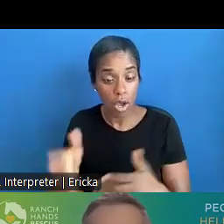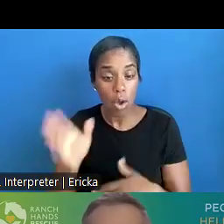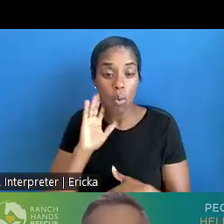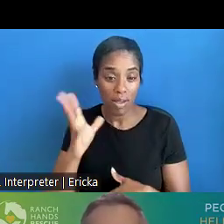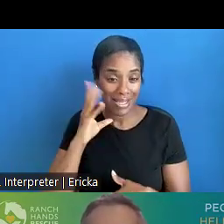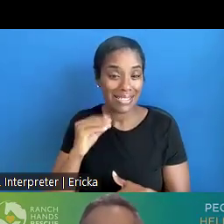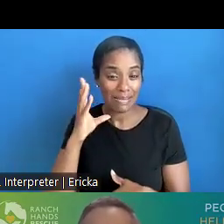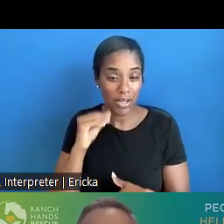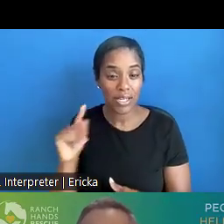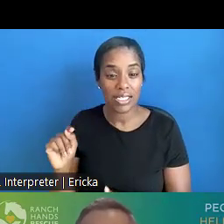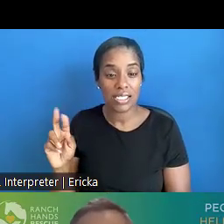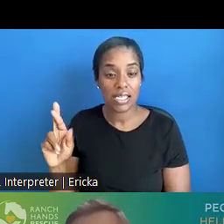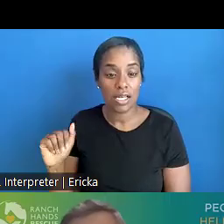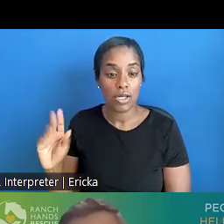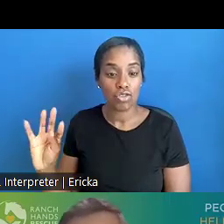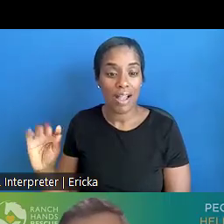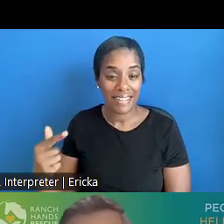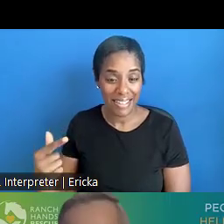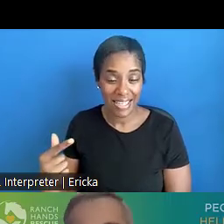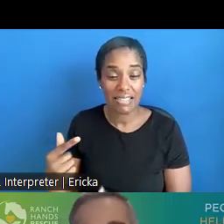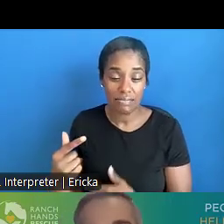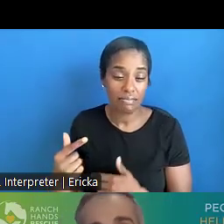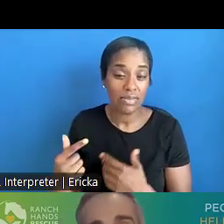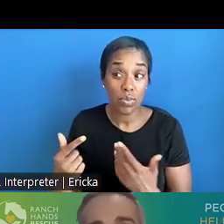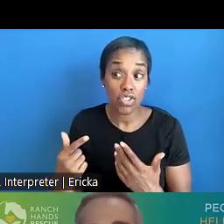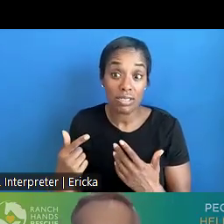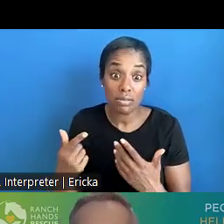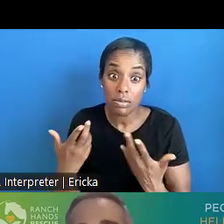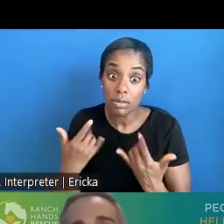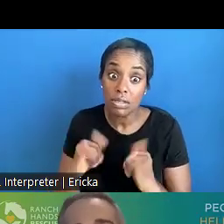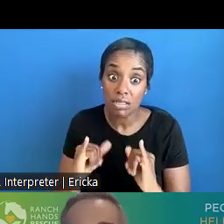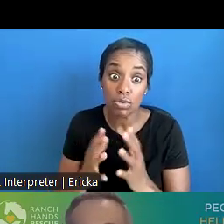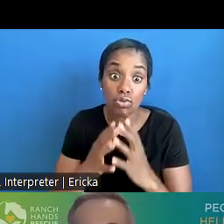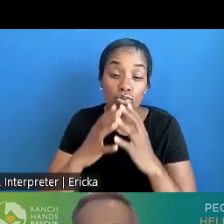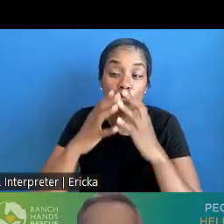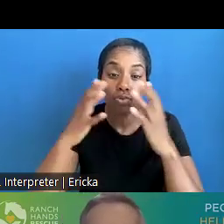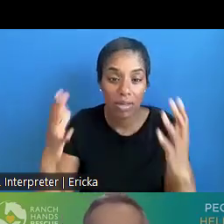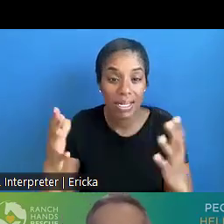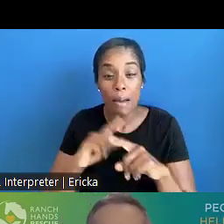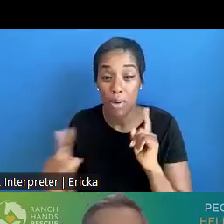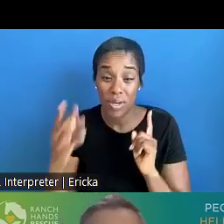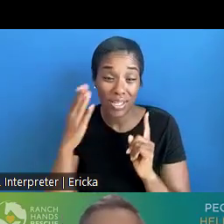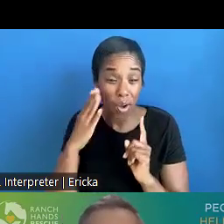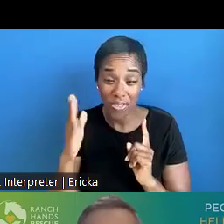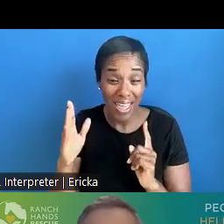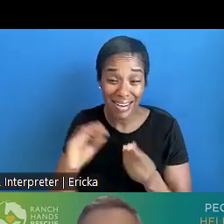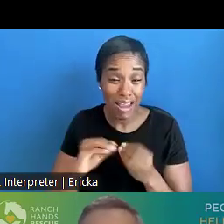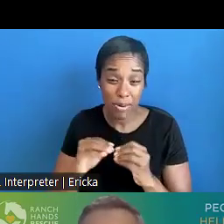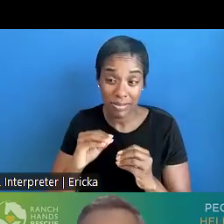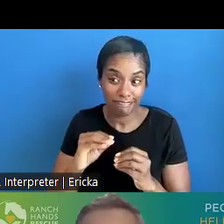their lives, which is still way, way, way too many, but we know it's also underreported. So it's probably higher than